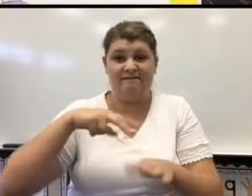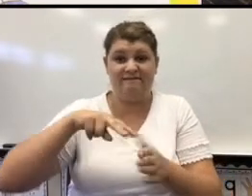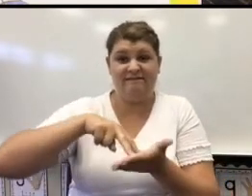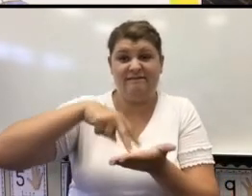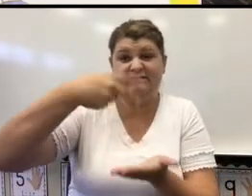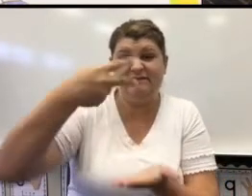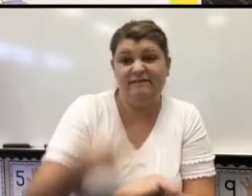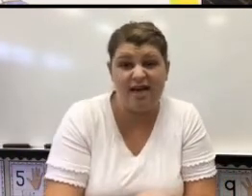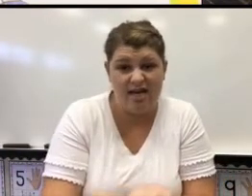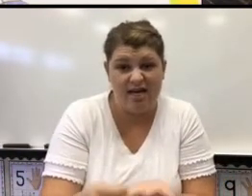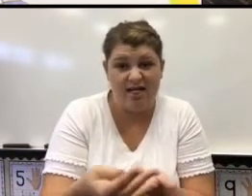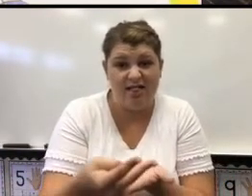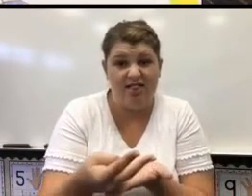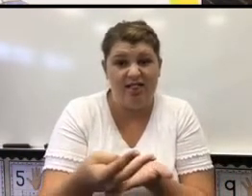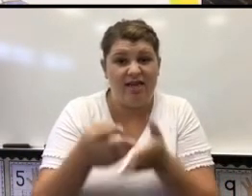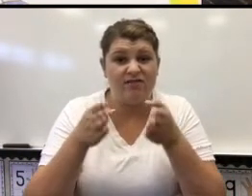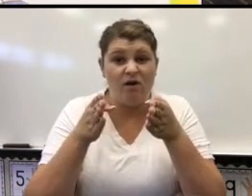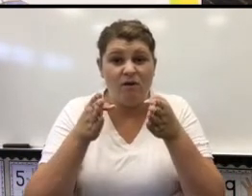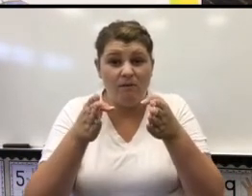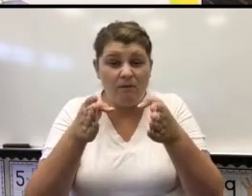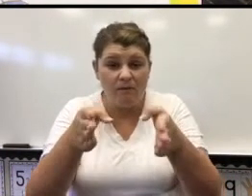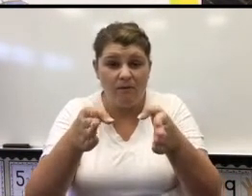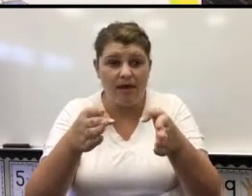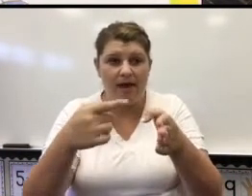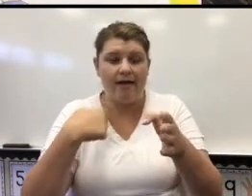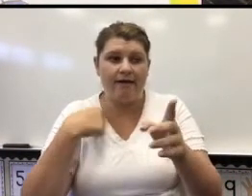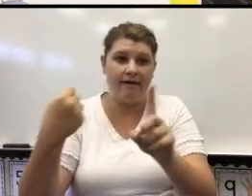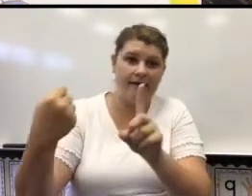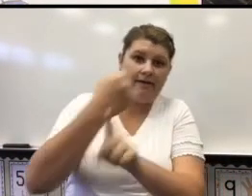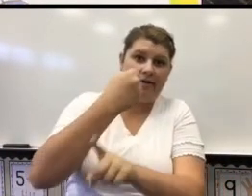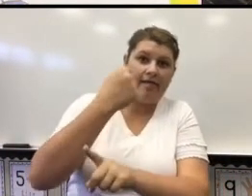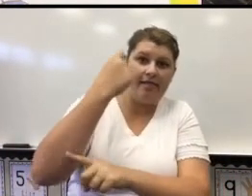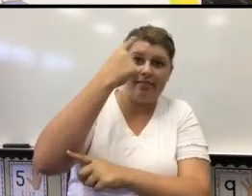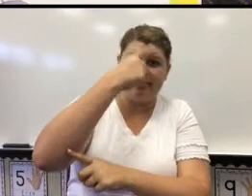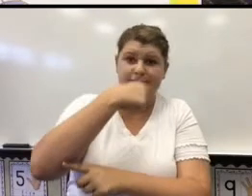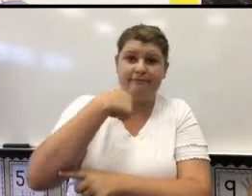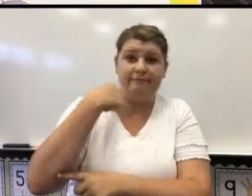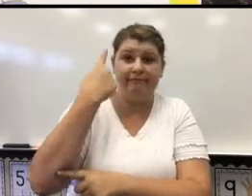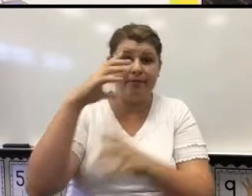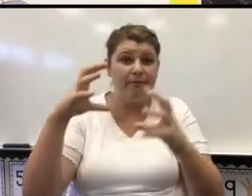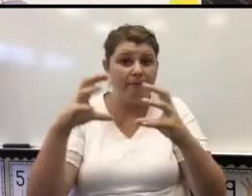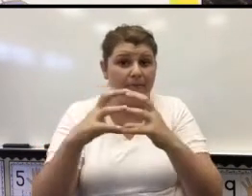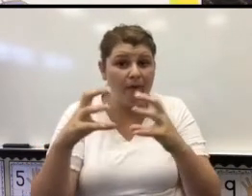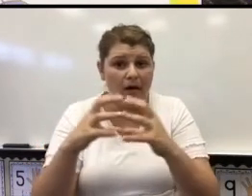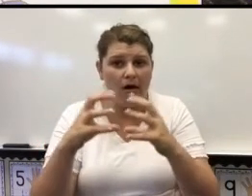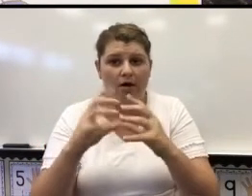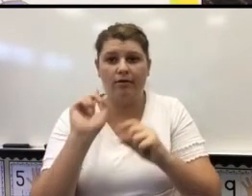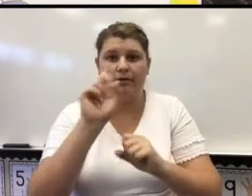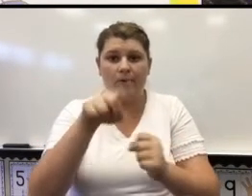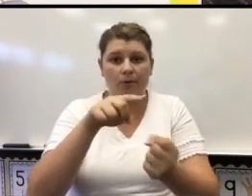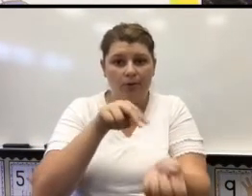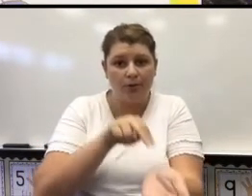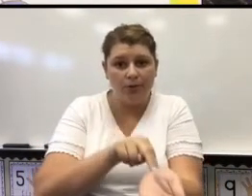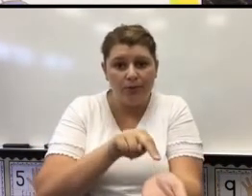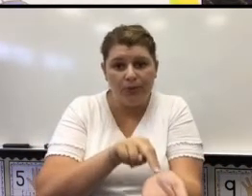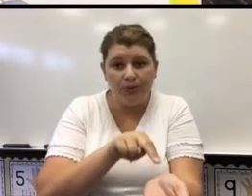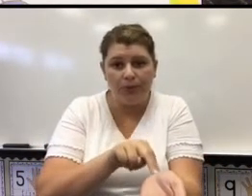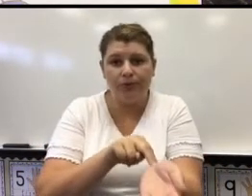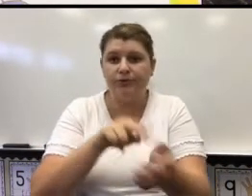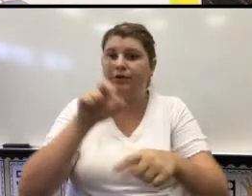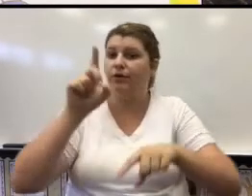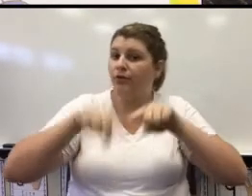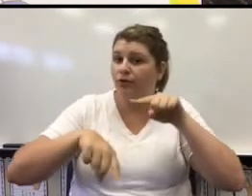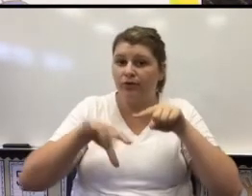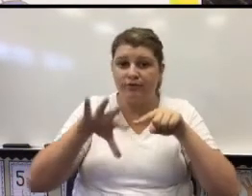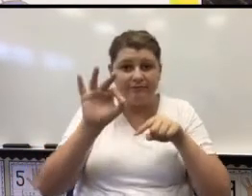bunch of challenges. I tripped in the hallway while walking to class. I got hit in the face